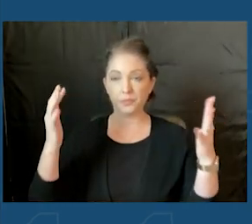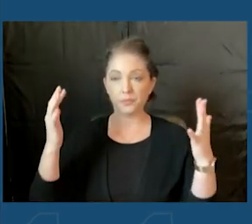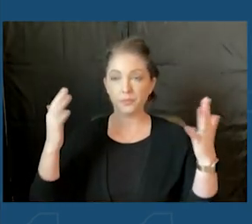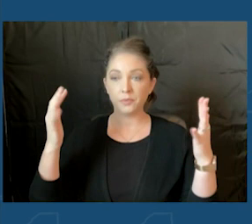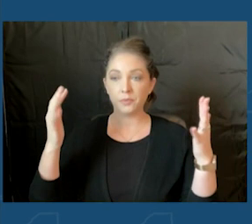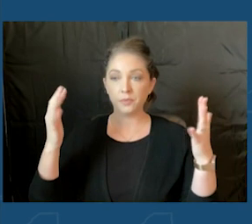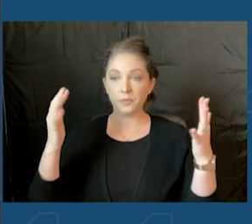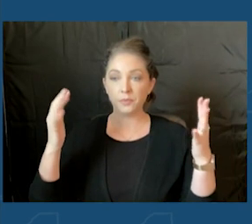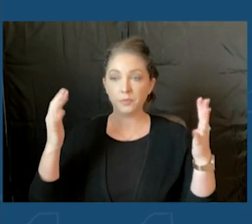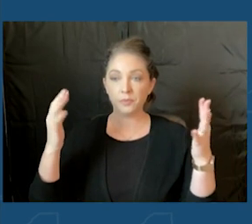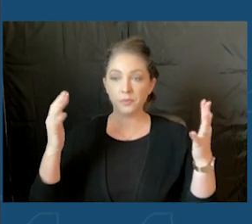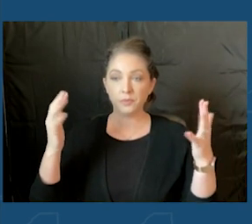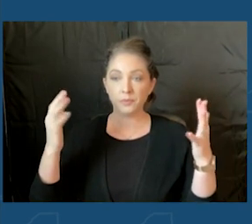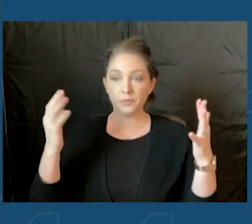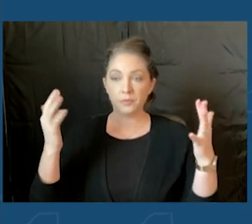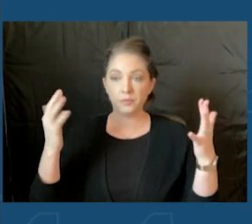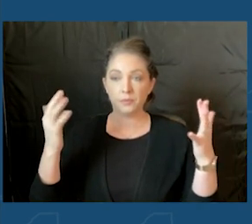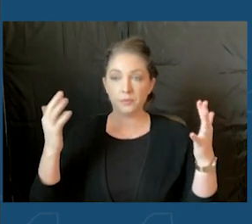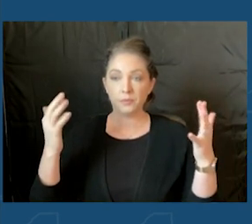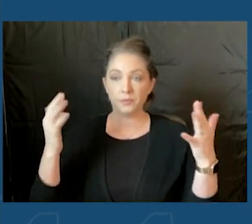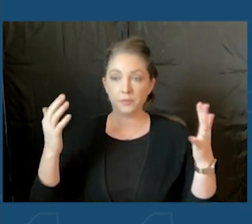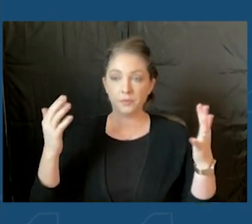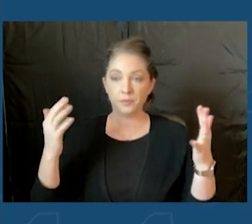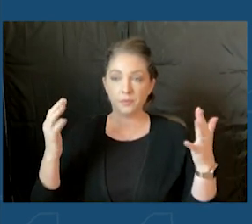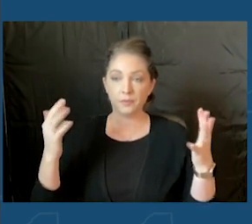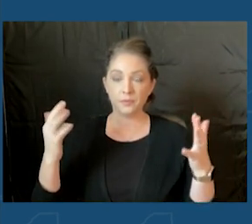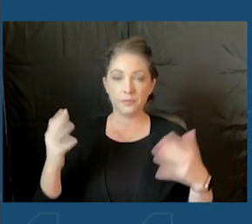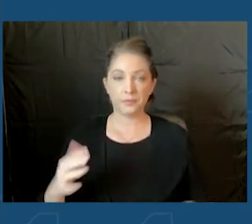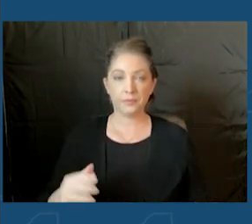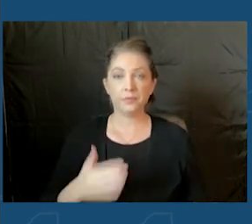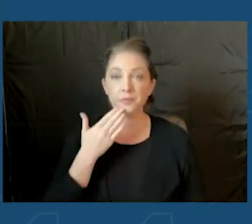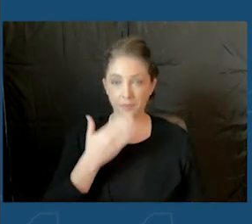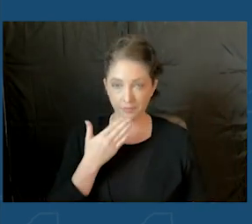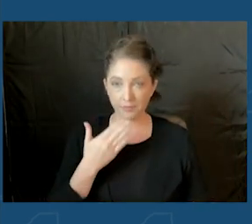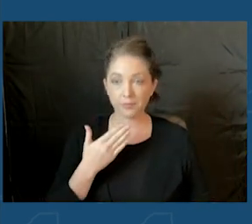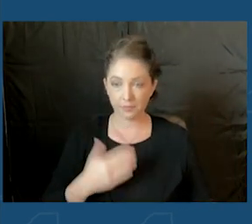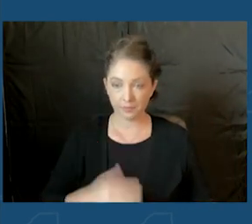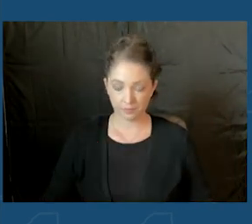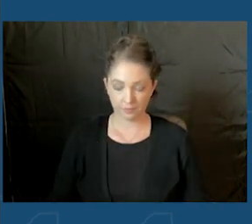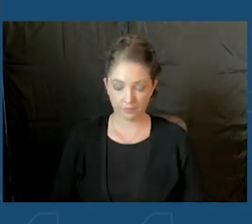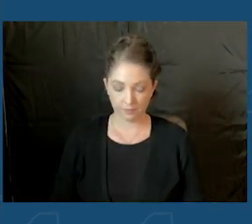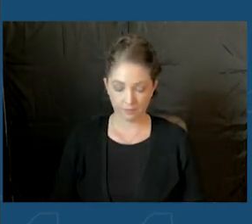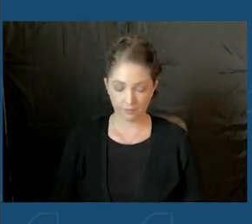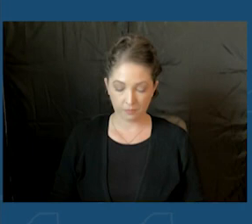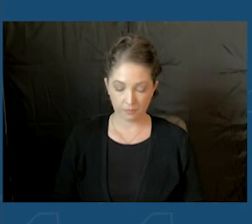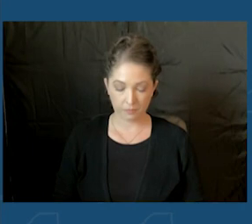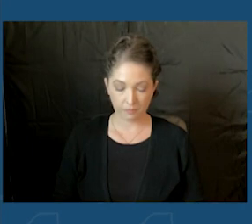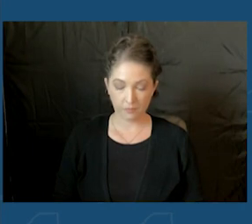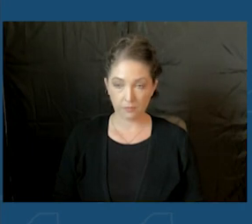Thank you. Thank you. Thank you. Thank you. Thank you.